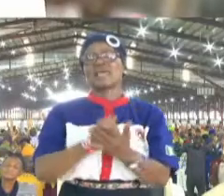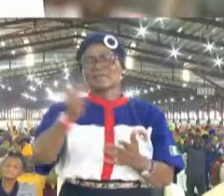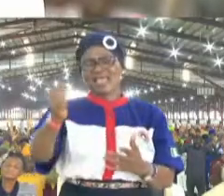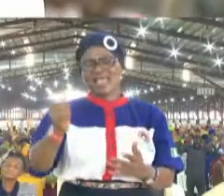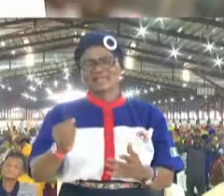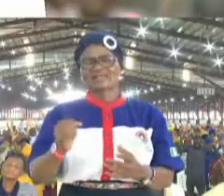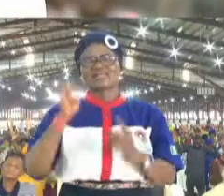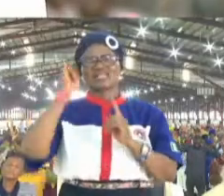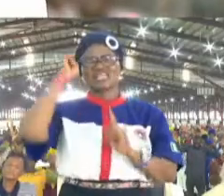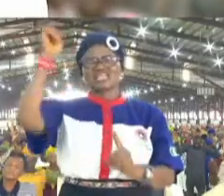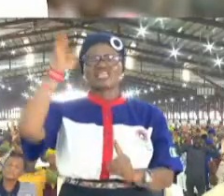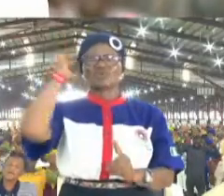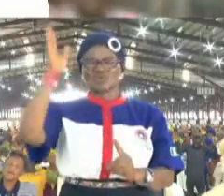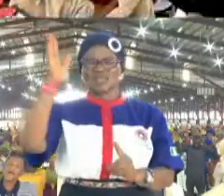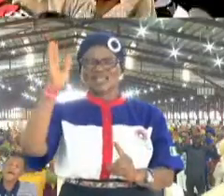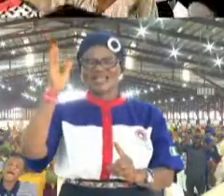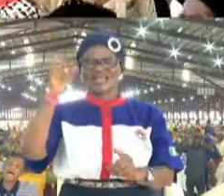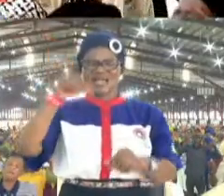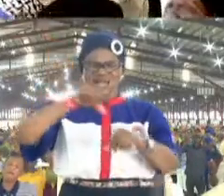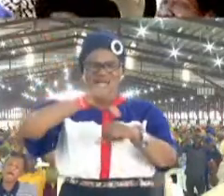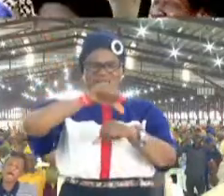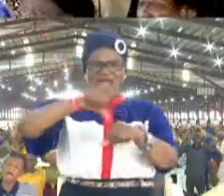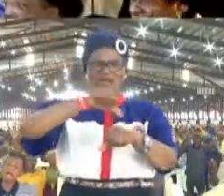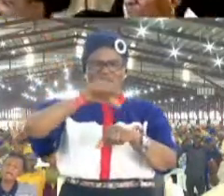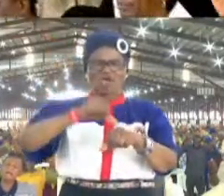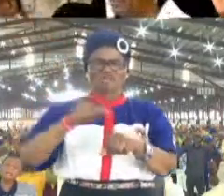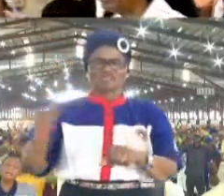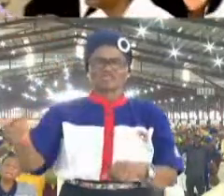He will anoint you for progress.